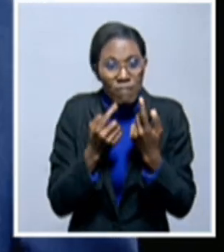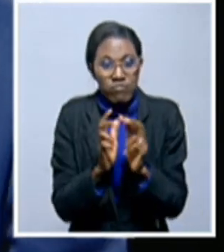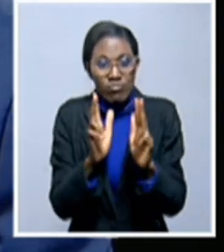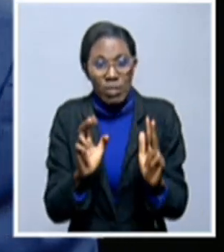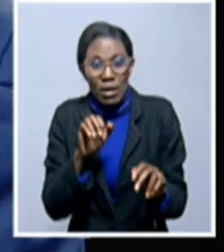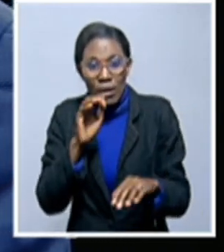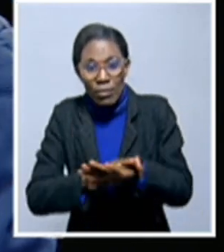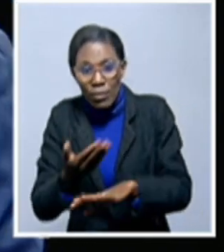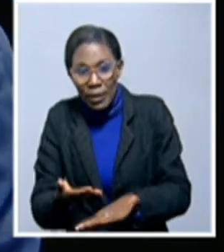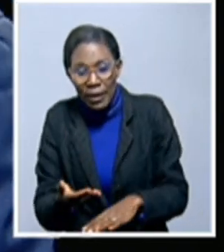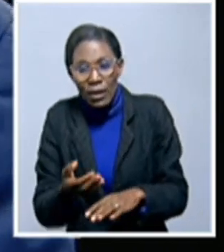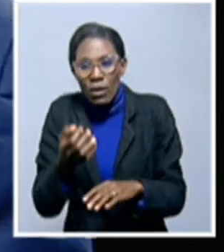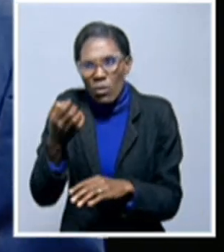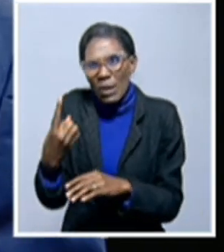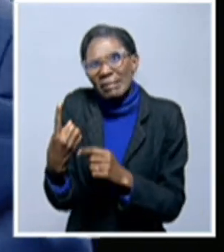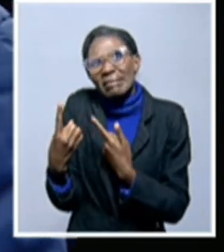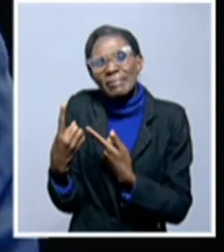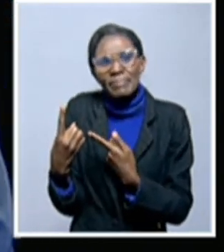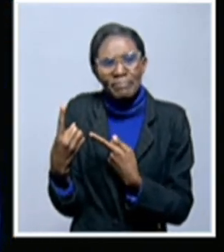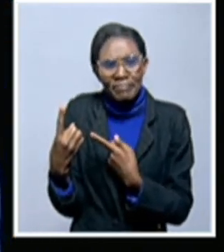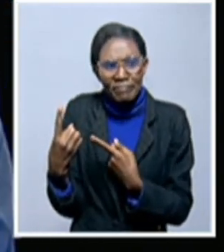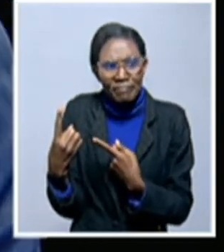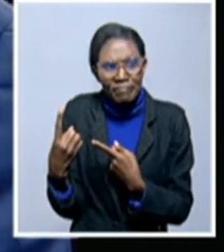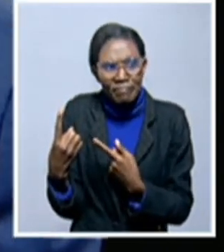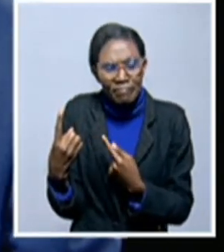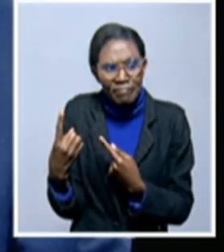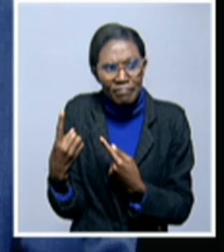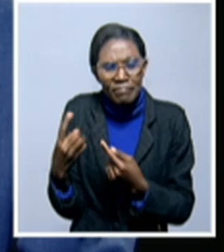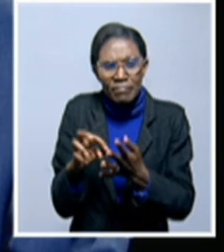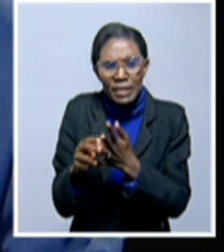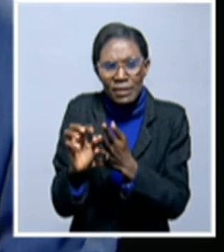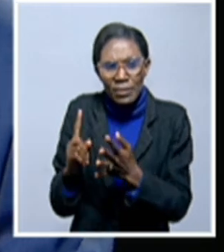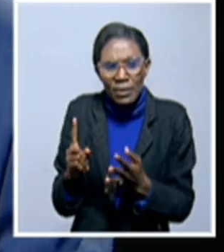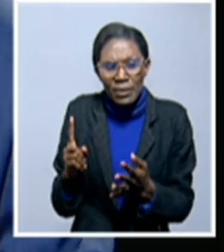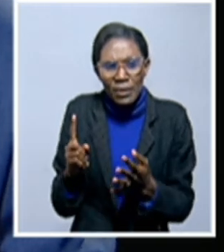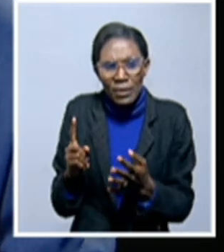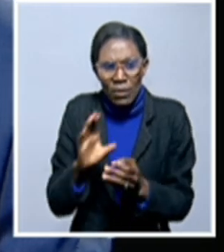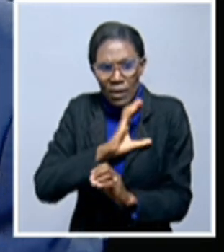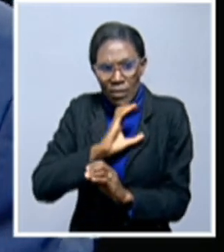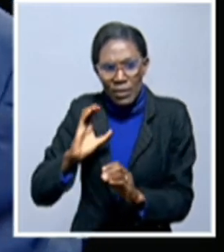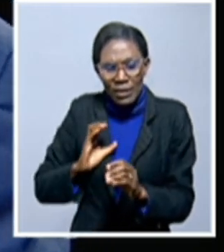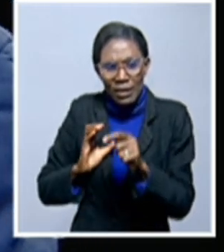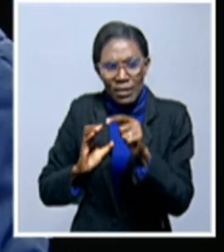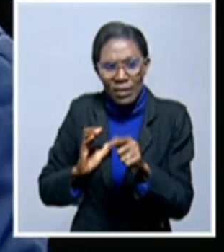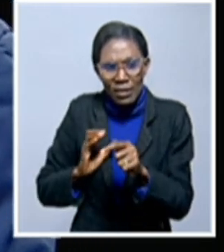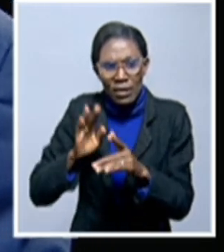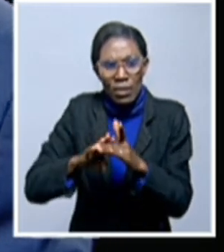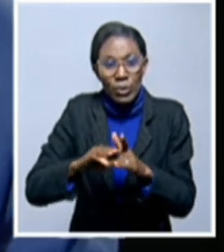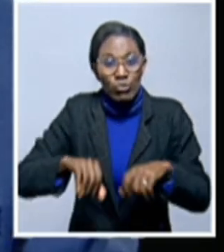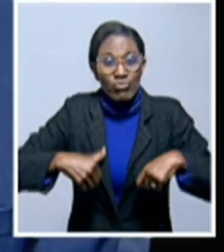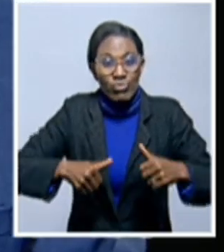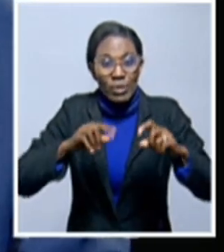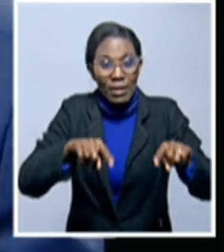such is that of the One of that is that of the committee that deals with mental health issues,